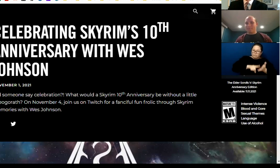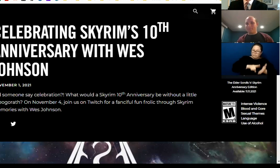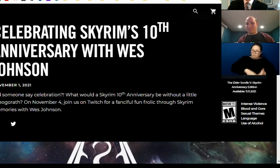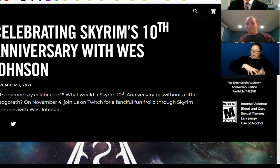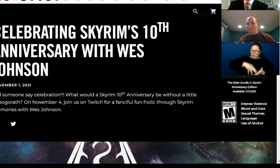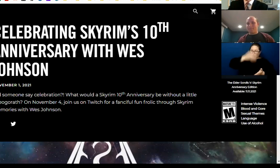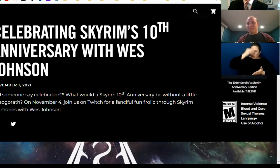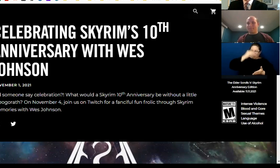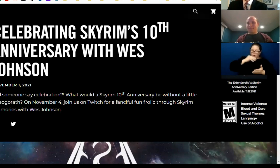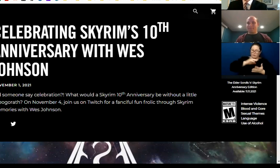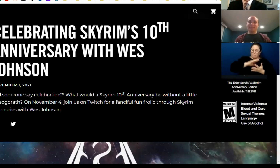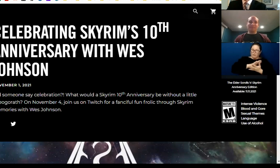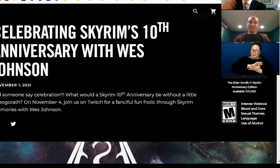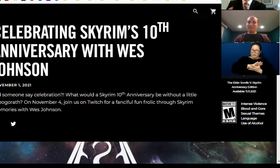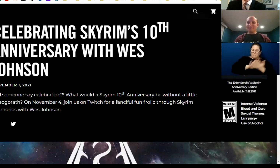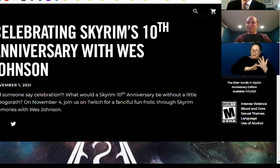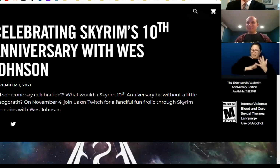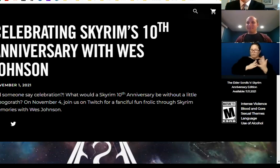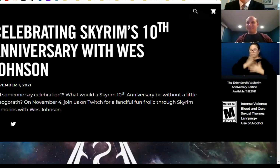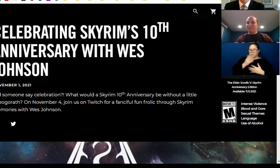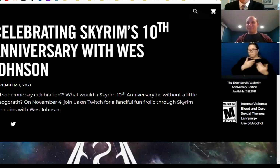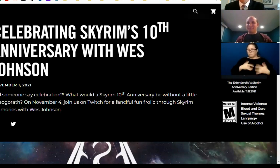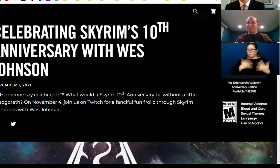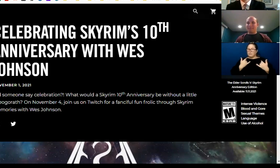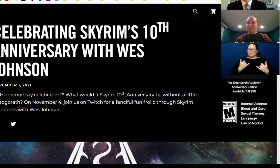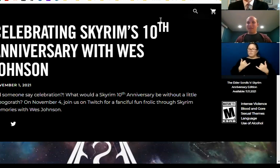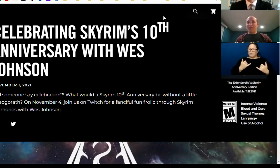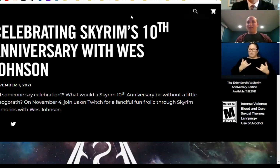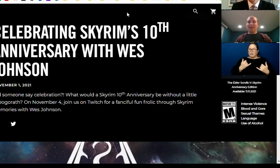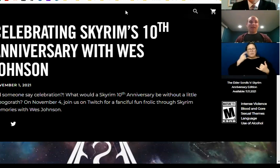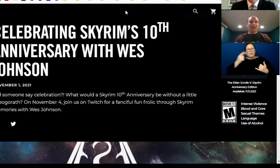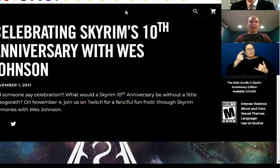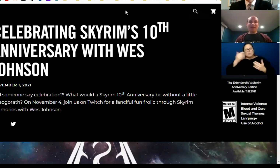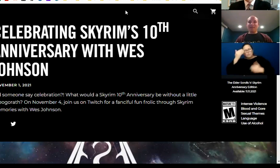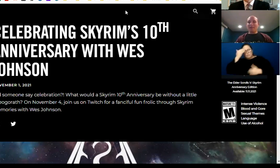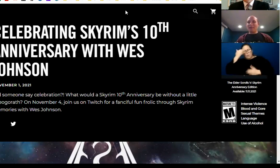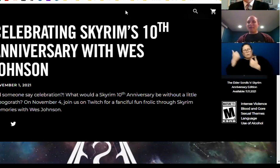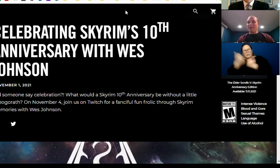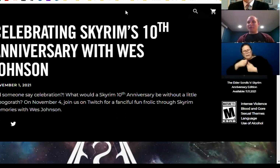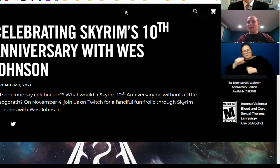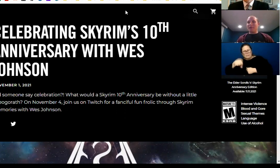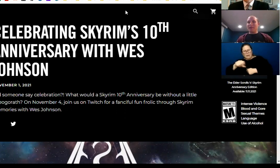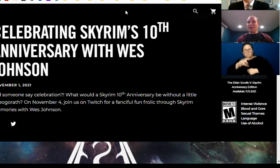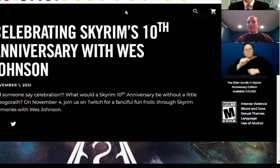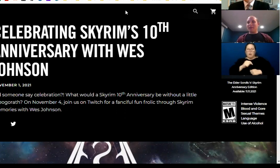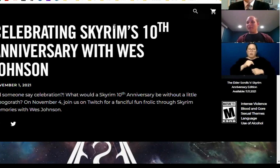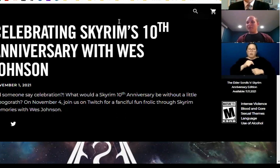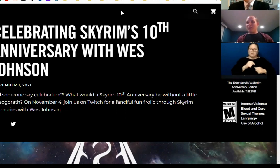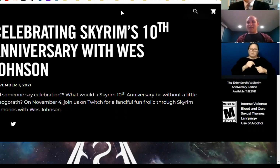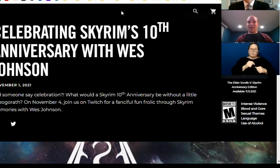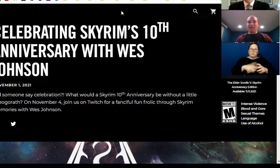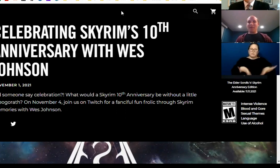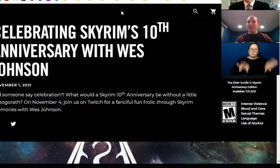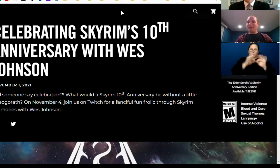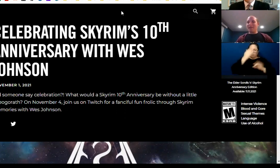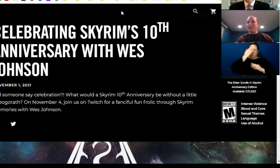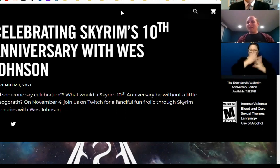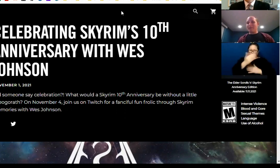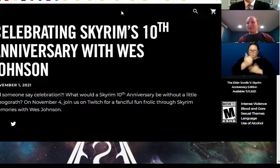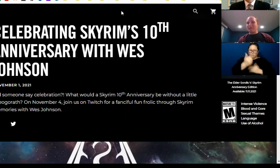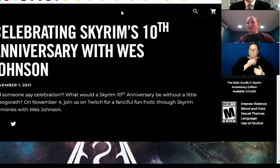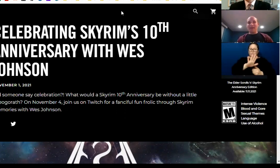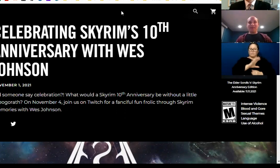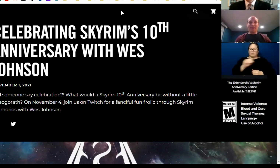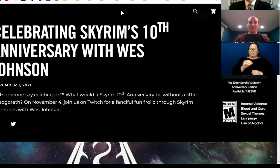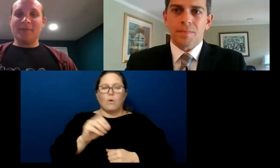Bethesda's doing like today, in addition to the games that they make? Yeah, I think so. I think there's one thing, like you said, you can be a fan of the